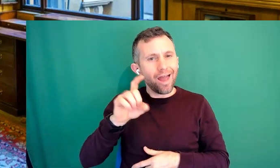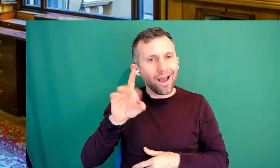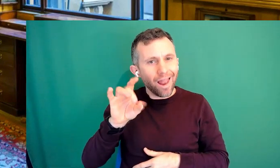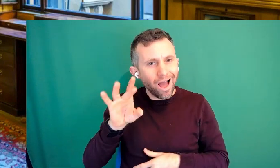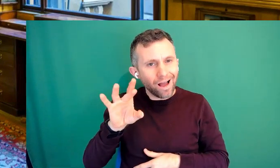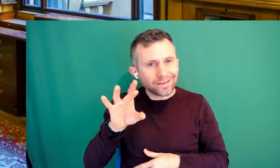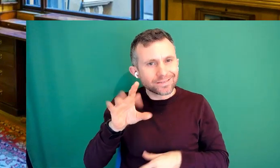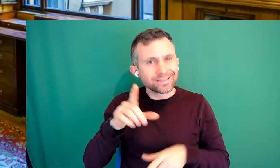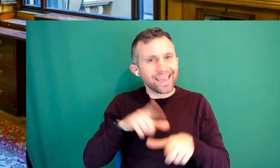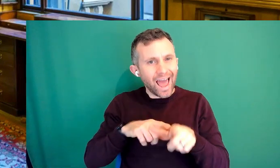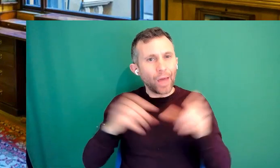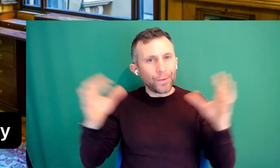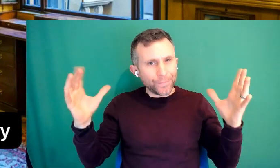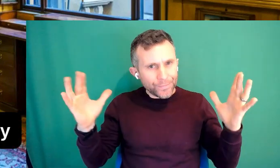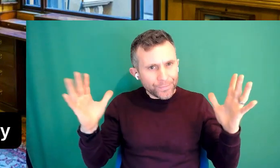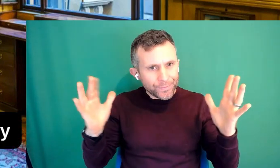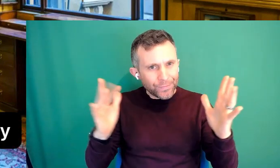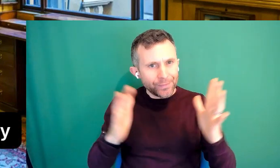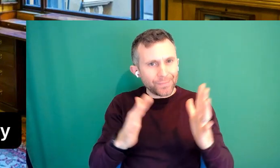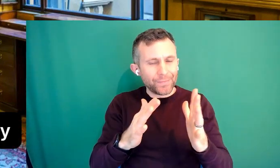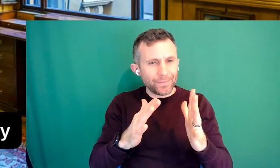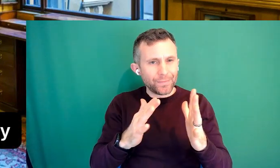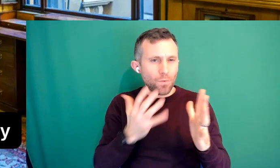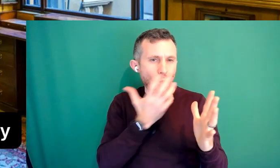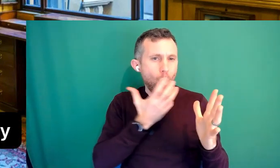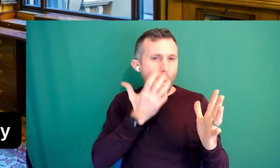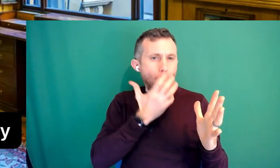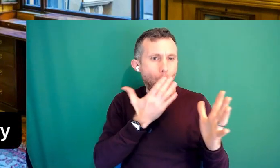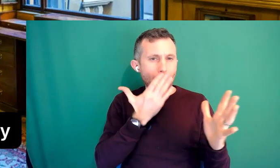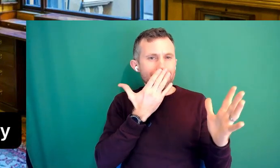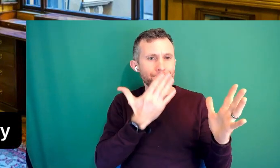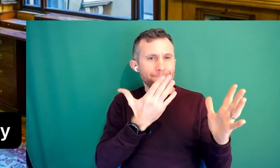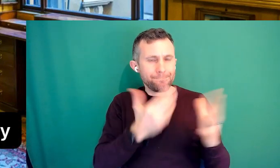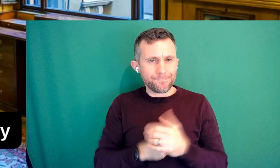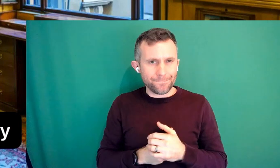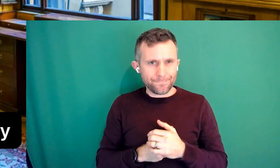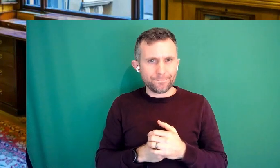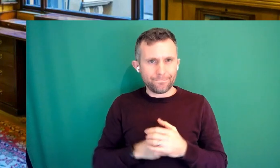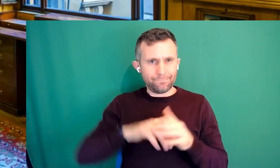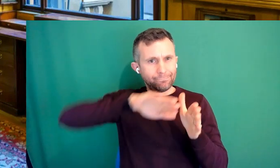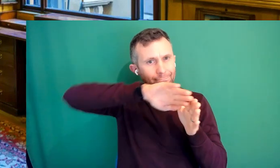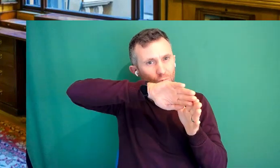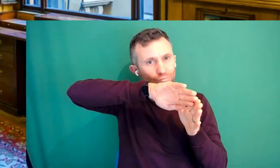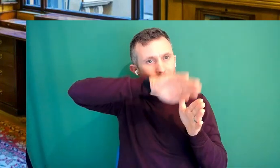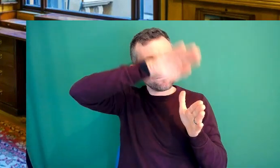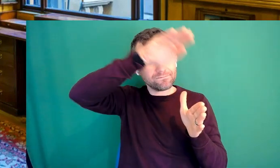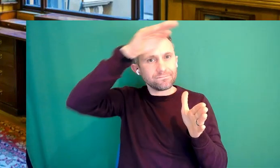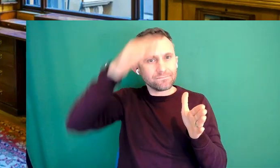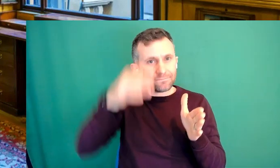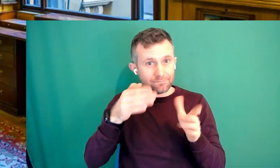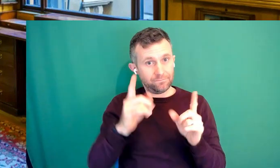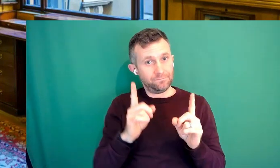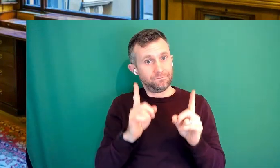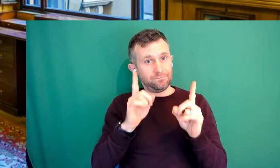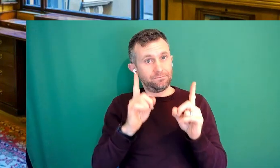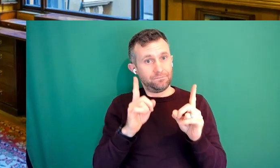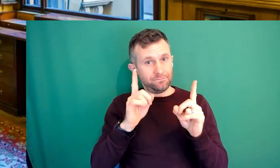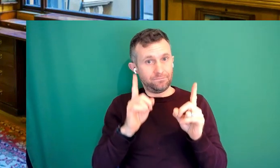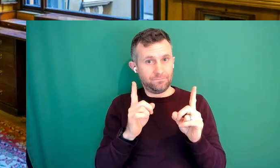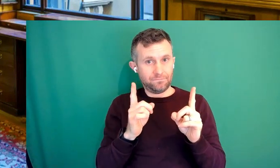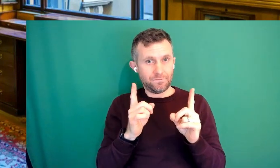awe of the space that they would stop Soane mid-sentence and say, "You have to build me a room like